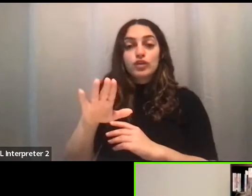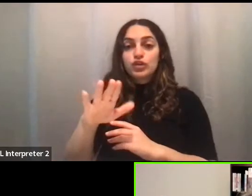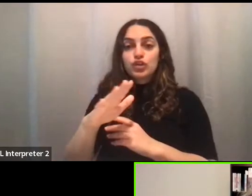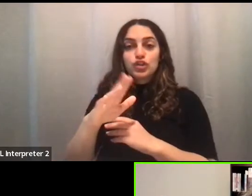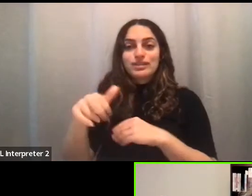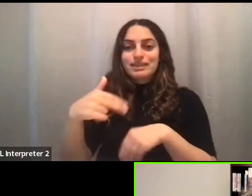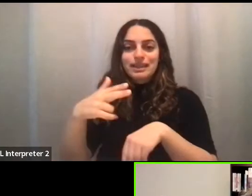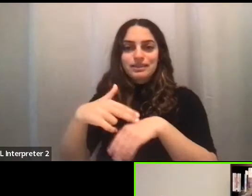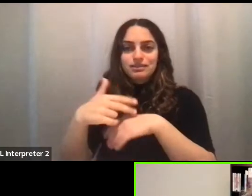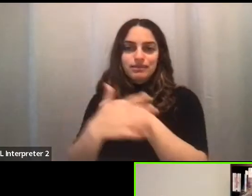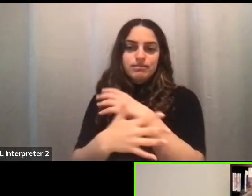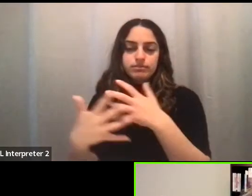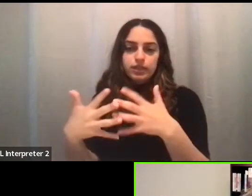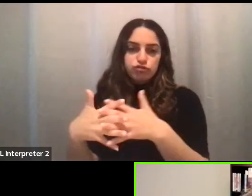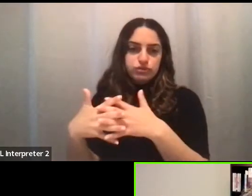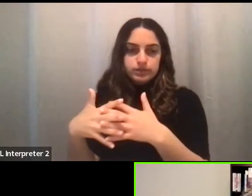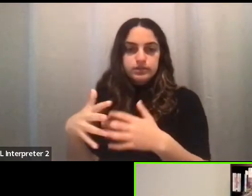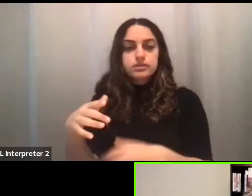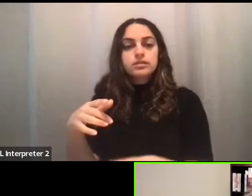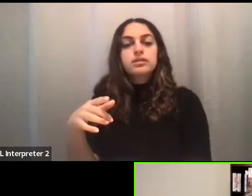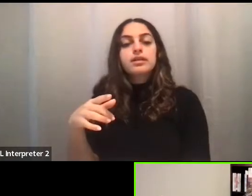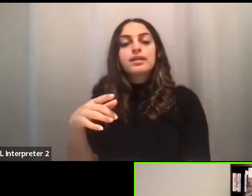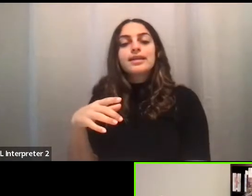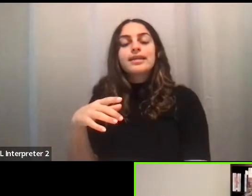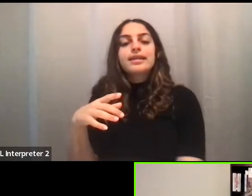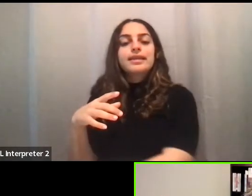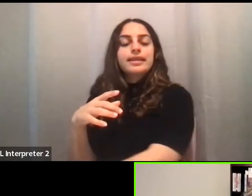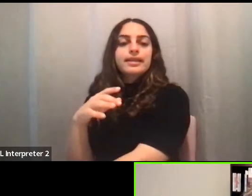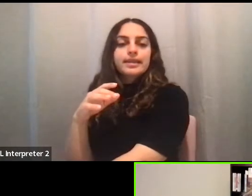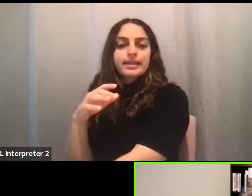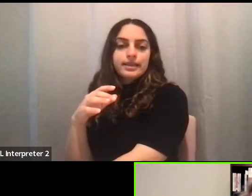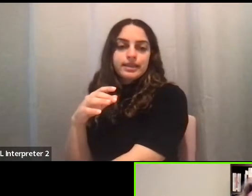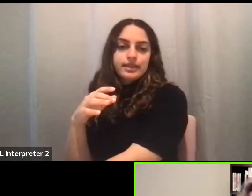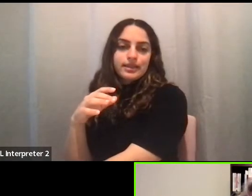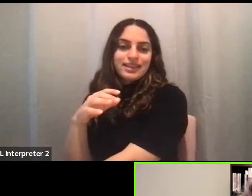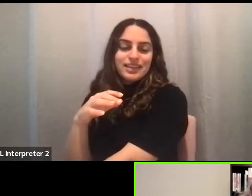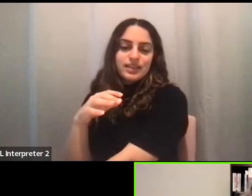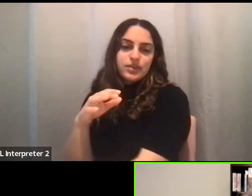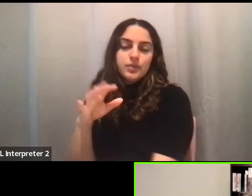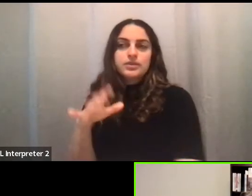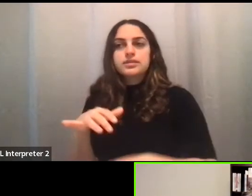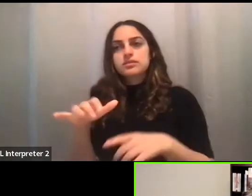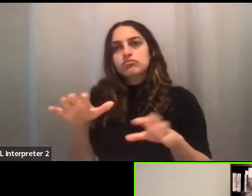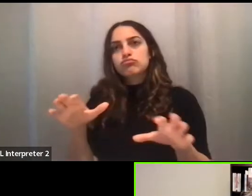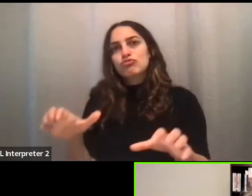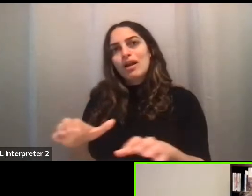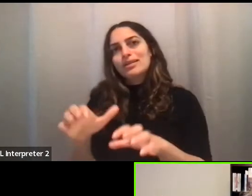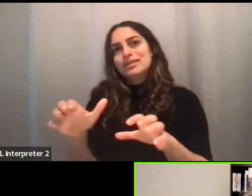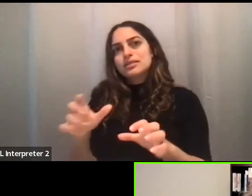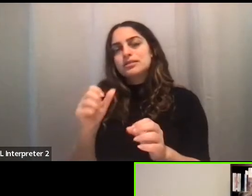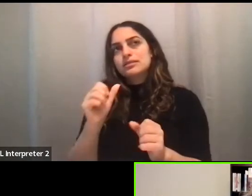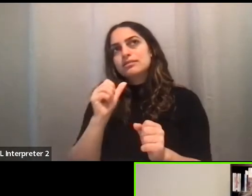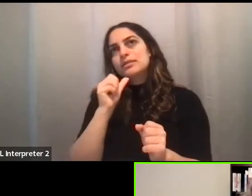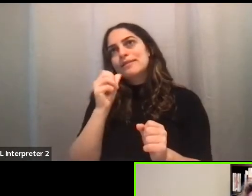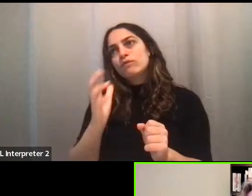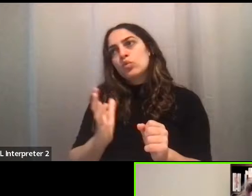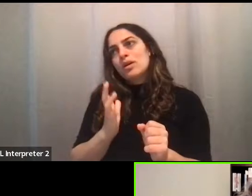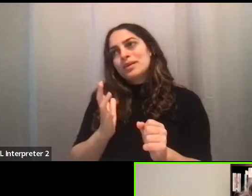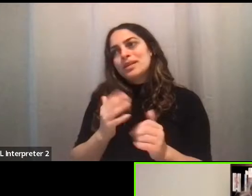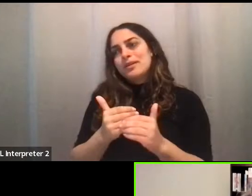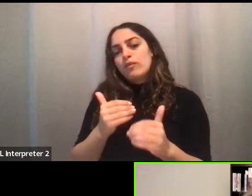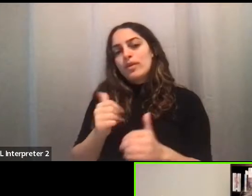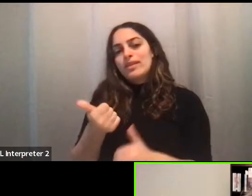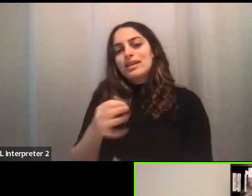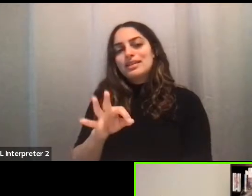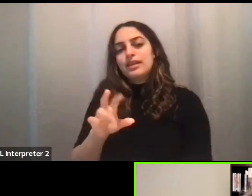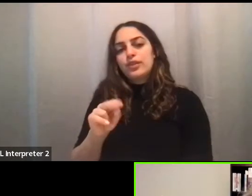that it was practiced somewhat informally before the 1930s but the extension